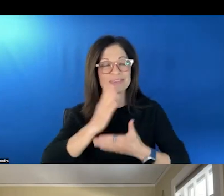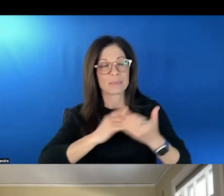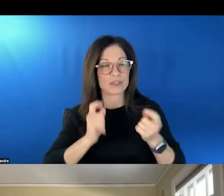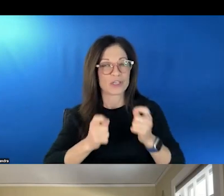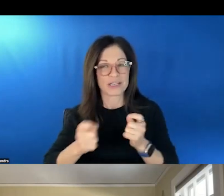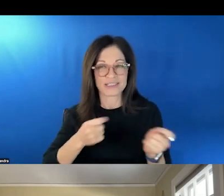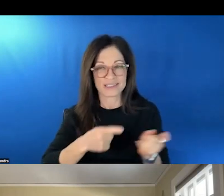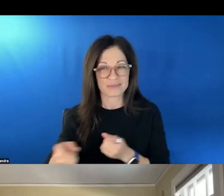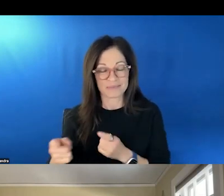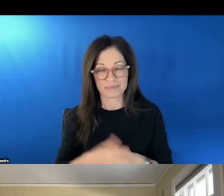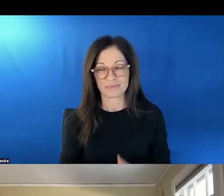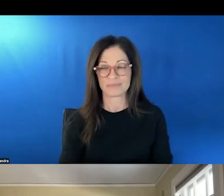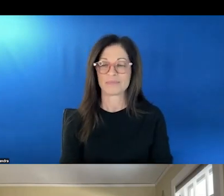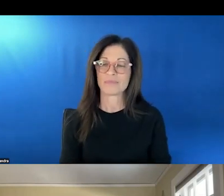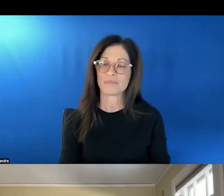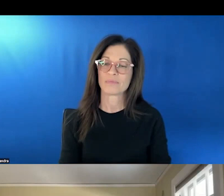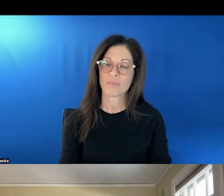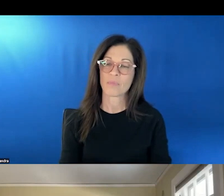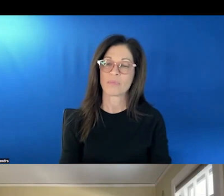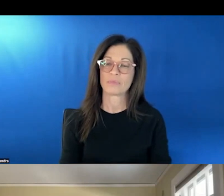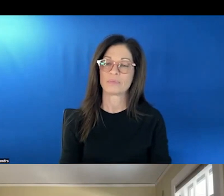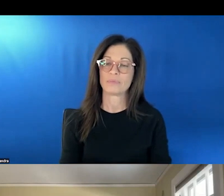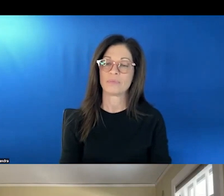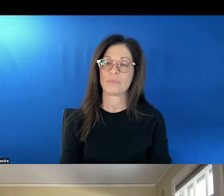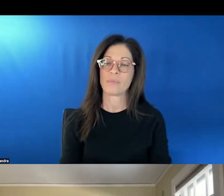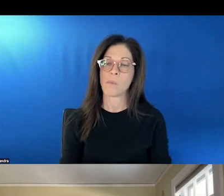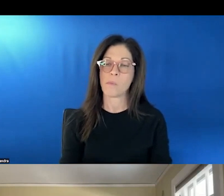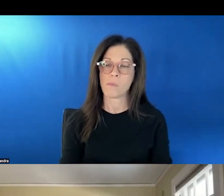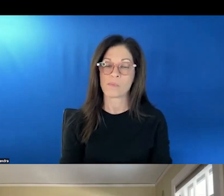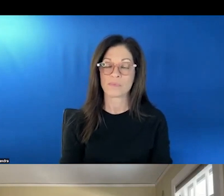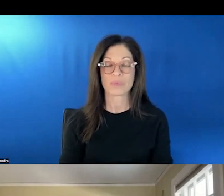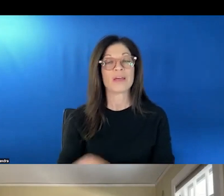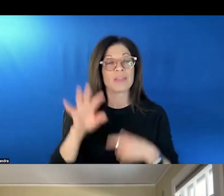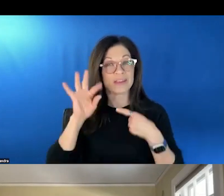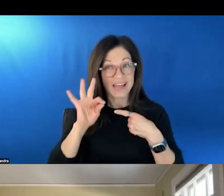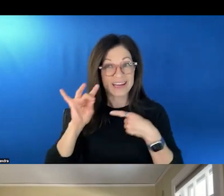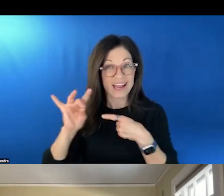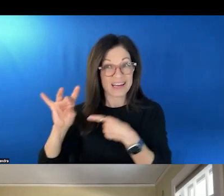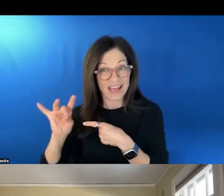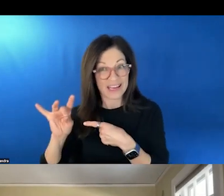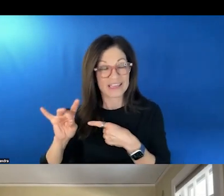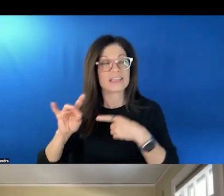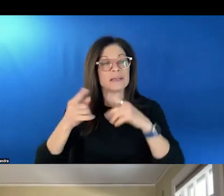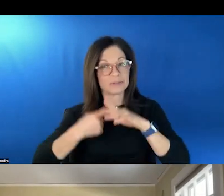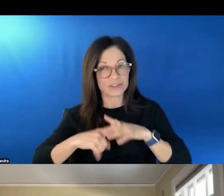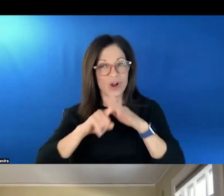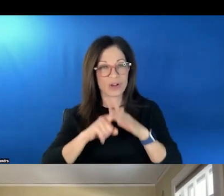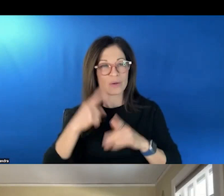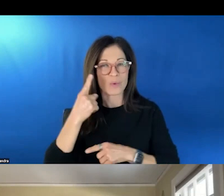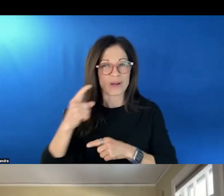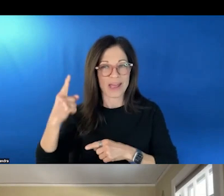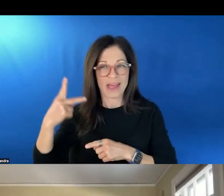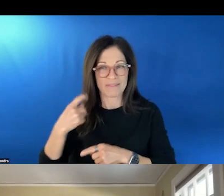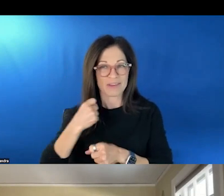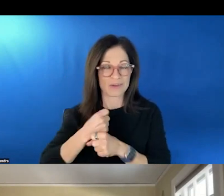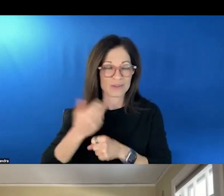making. And I'll say, 988, the number, right, the 3-digit number launched a year and a half ago. And now we